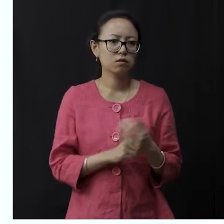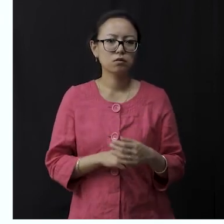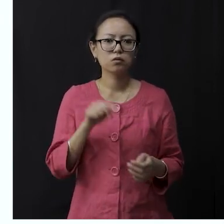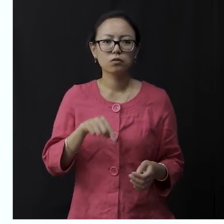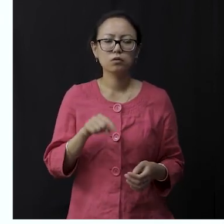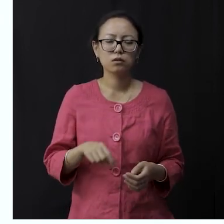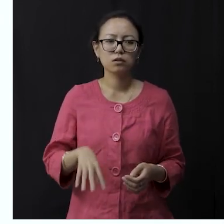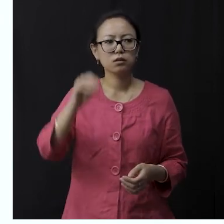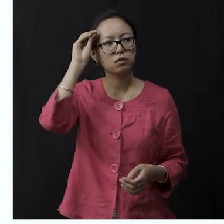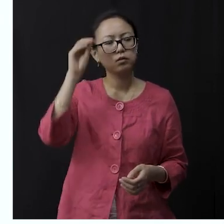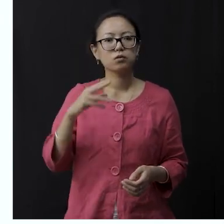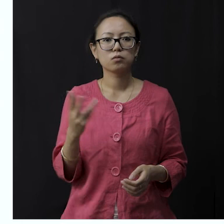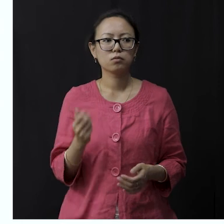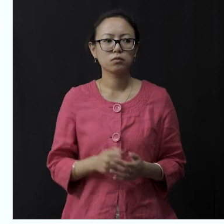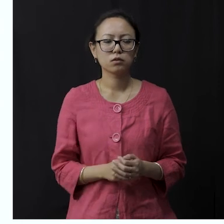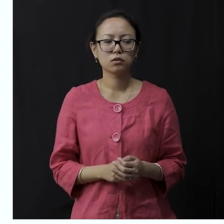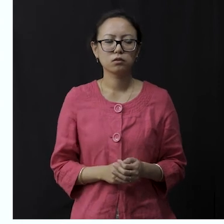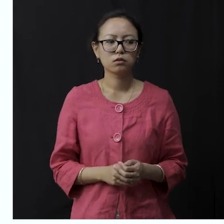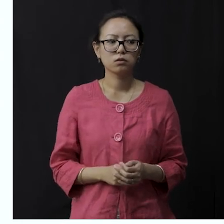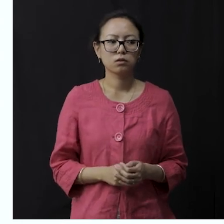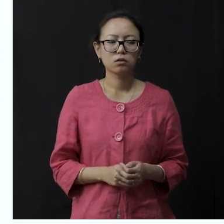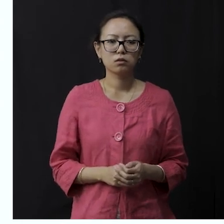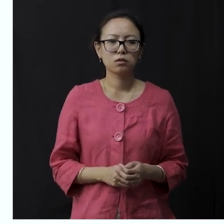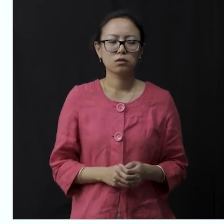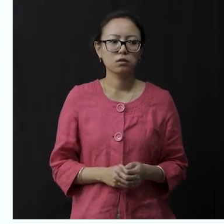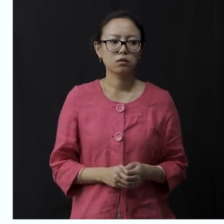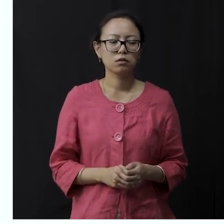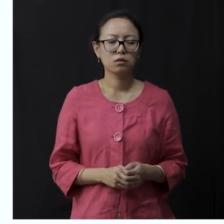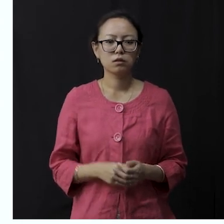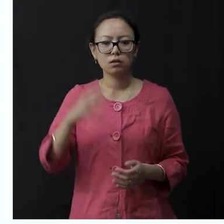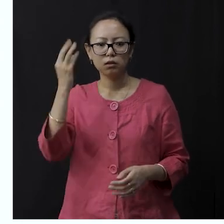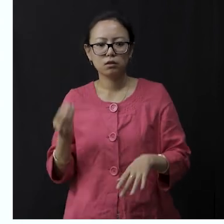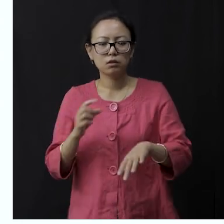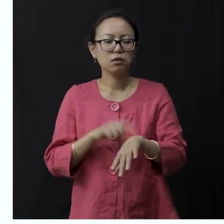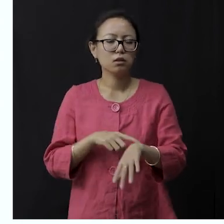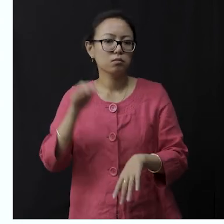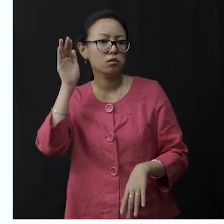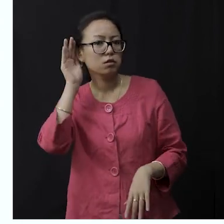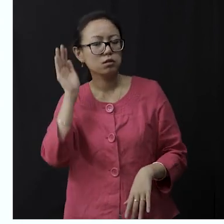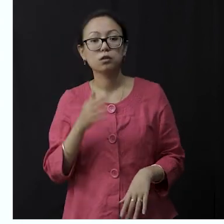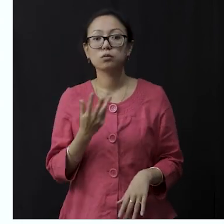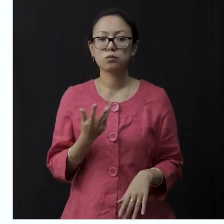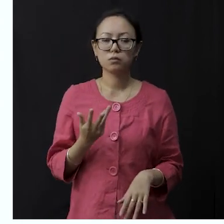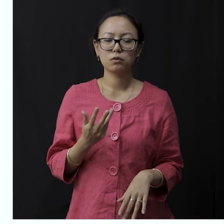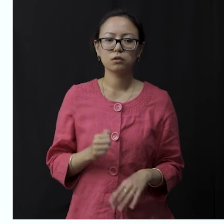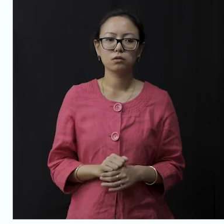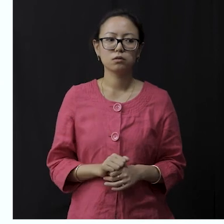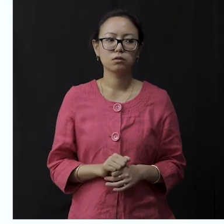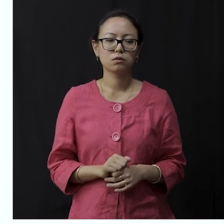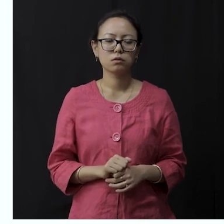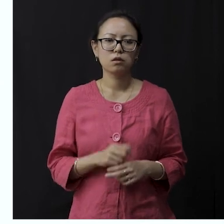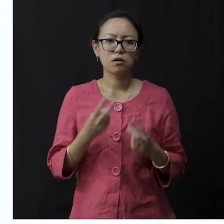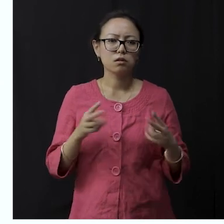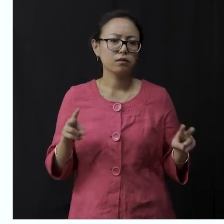today, students, after reading this poem? We have learned the sound you hear at night, right? You have learned what kind